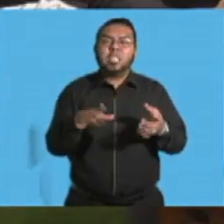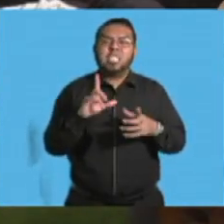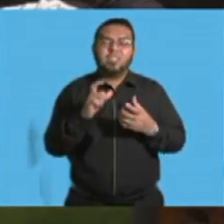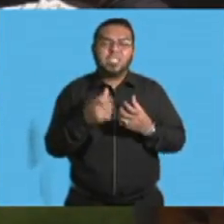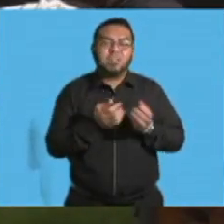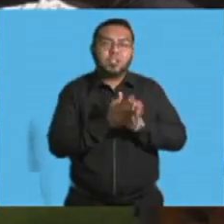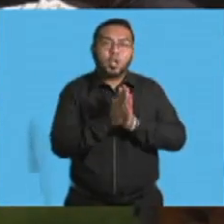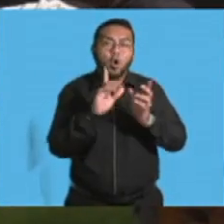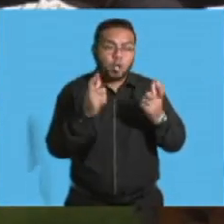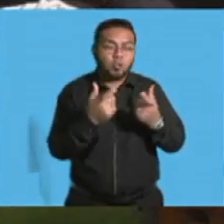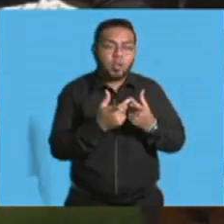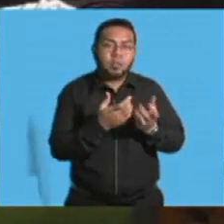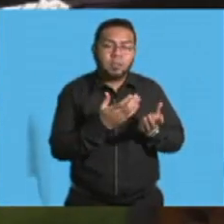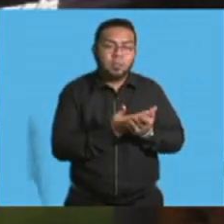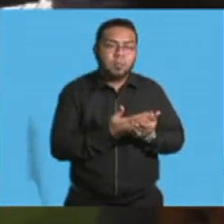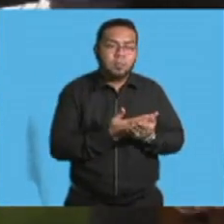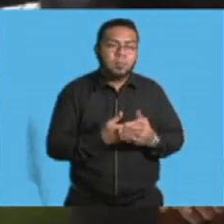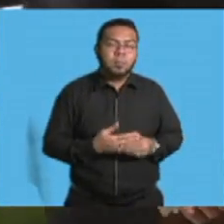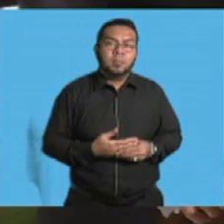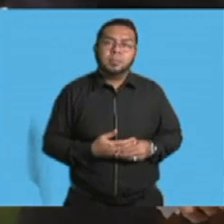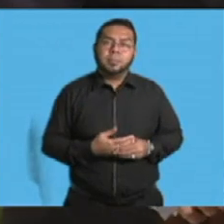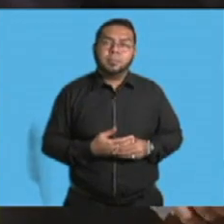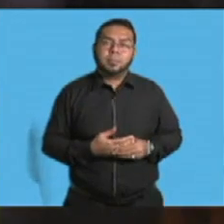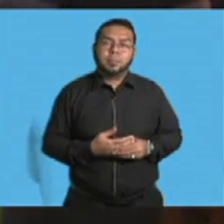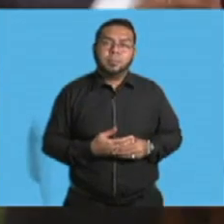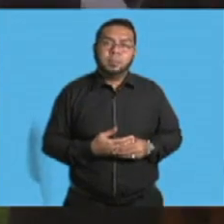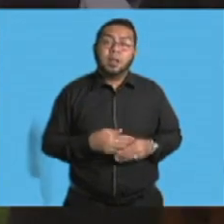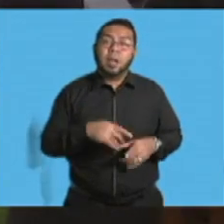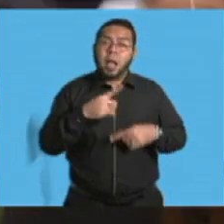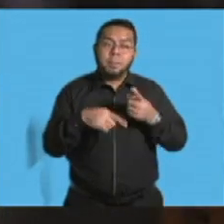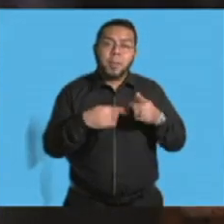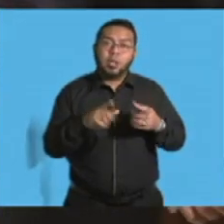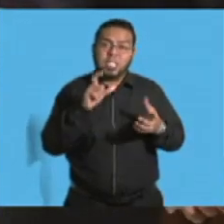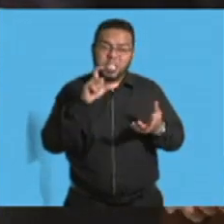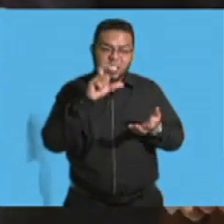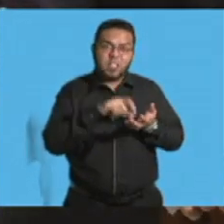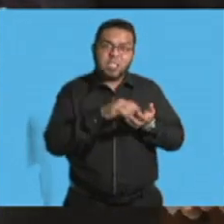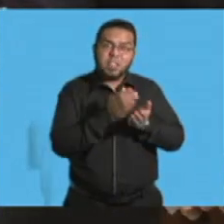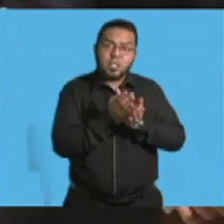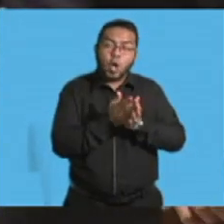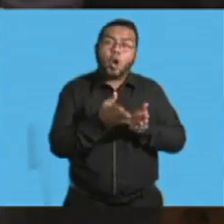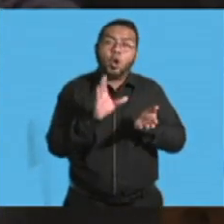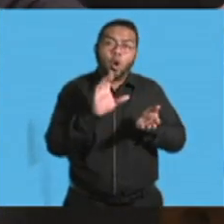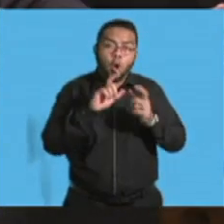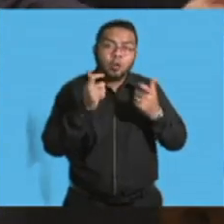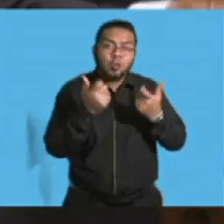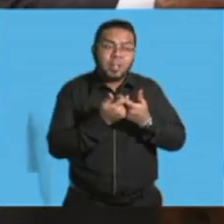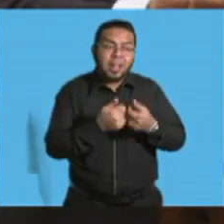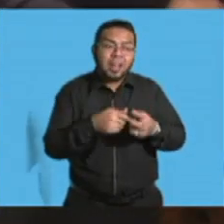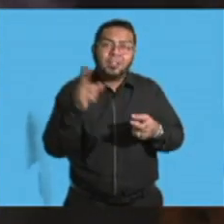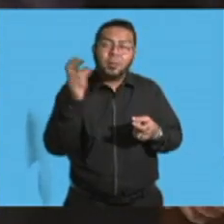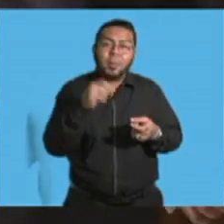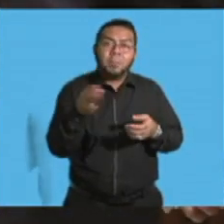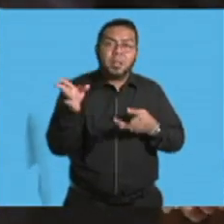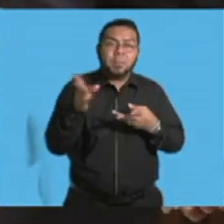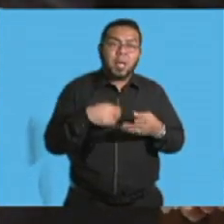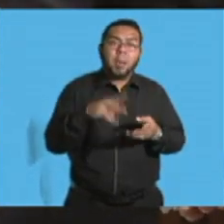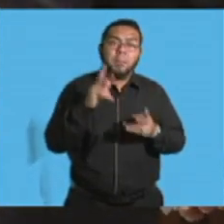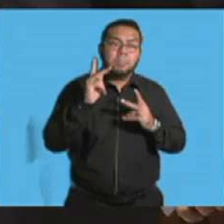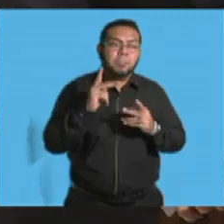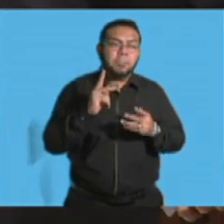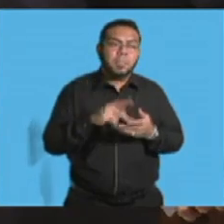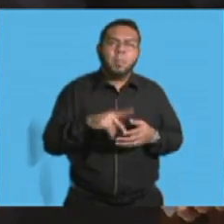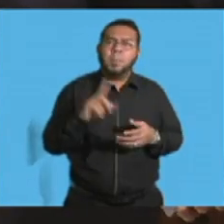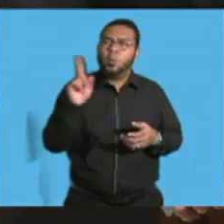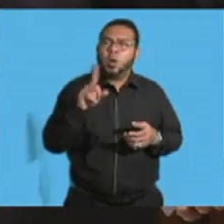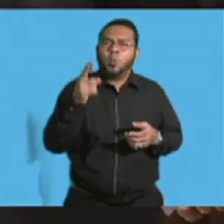will quickly get on to that. We're spending a bit of money on that. About civil servants being on contracts and uttering about bringing back permanent employment terms. But what